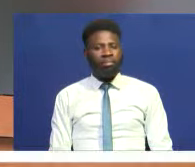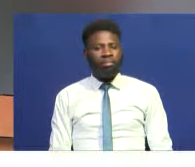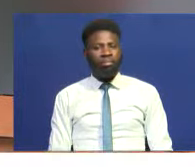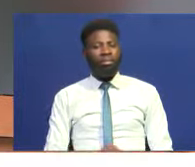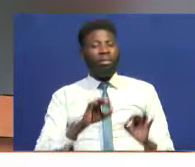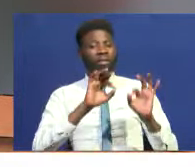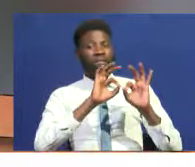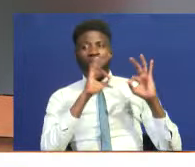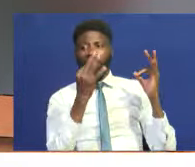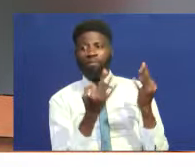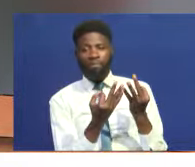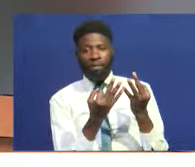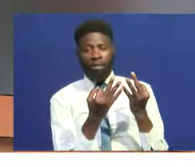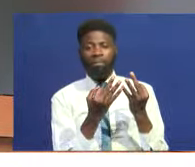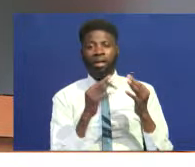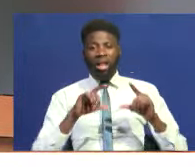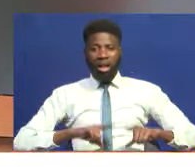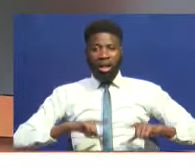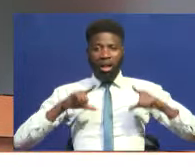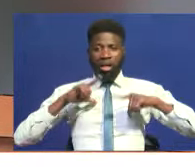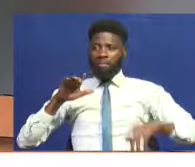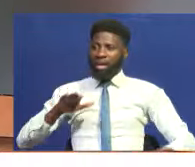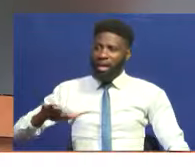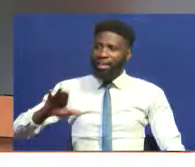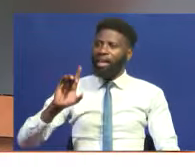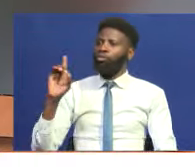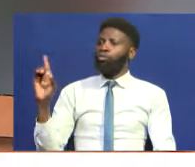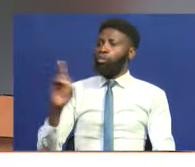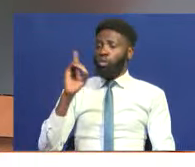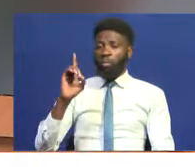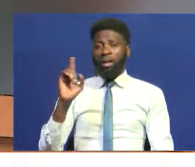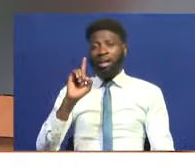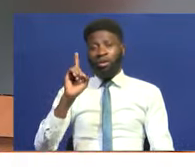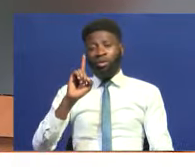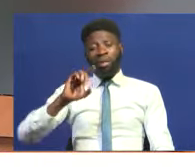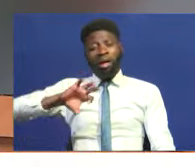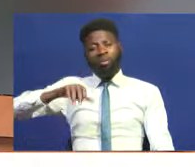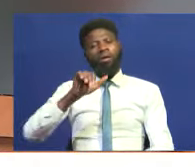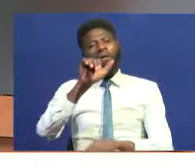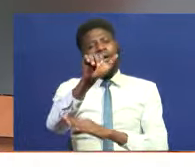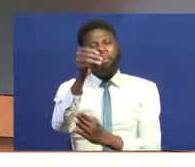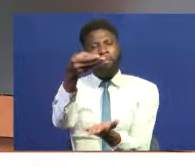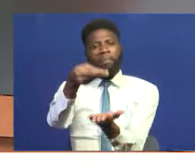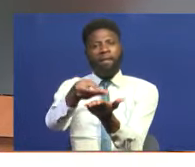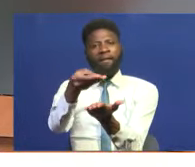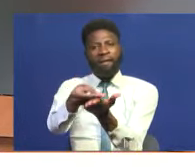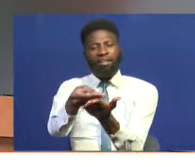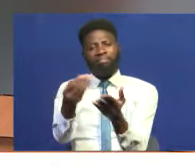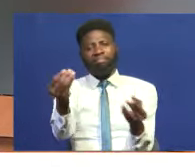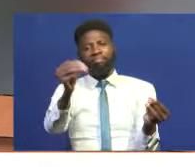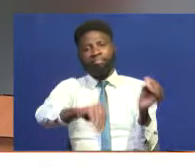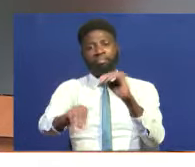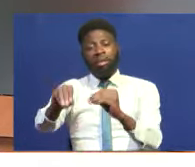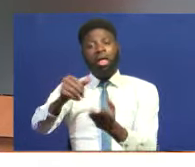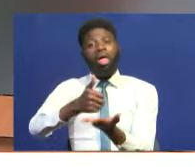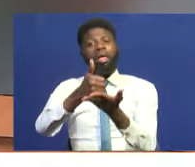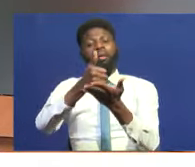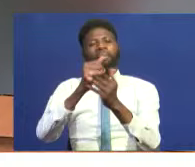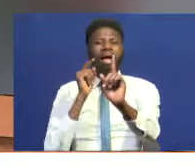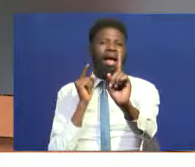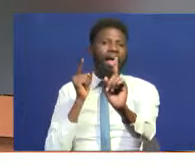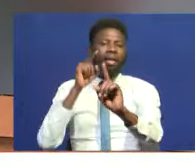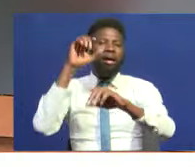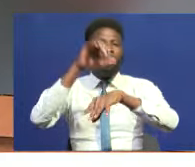A family residing in Donholm, Nairobi County is appealing for financial assistance to raise 15 million